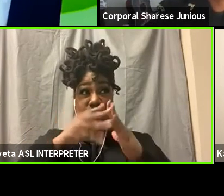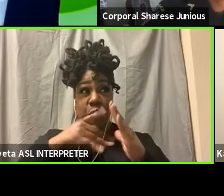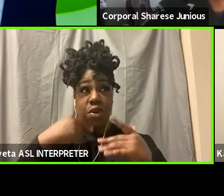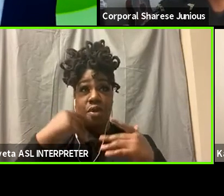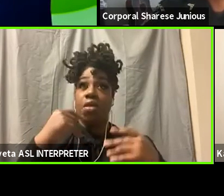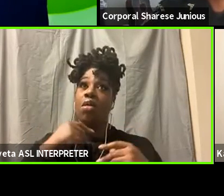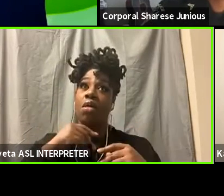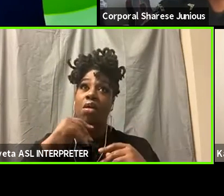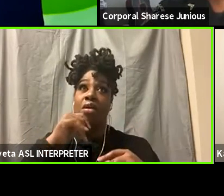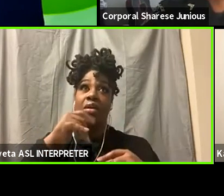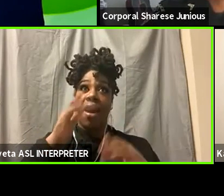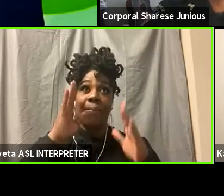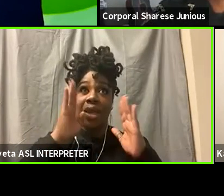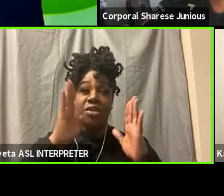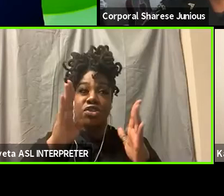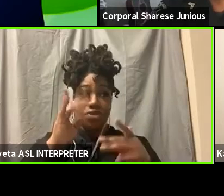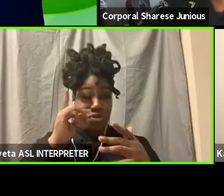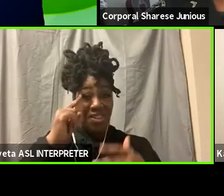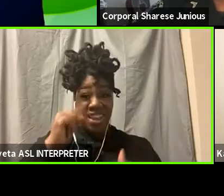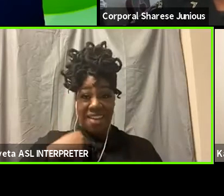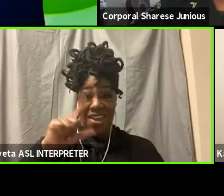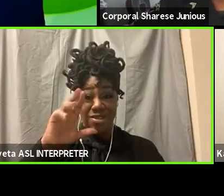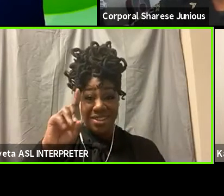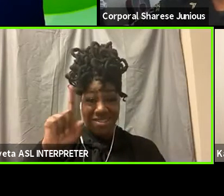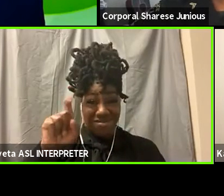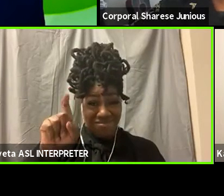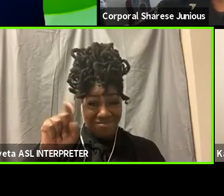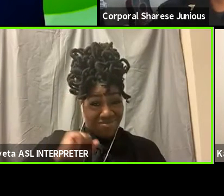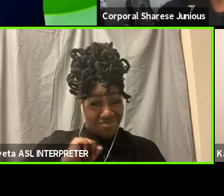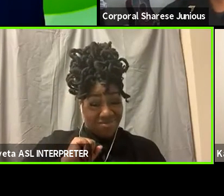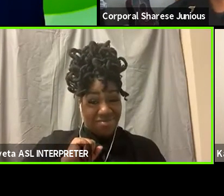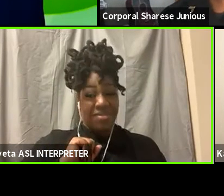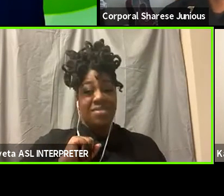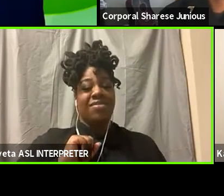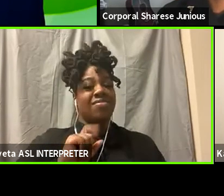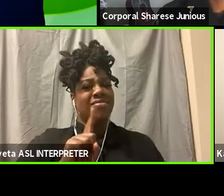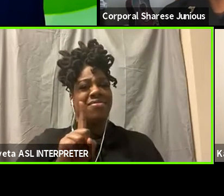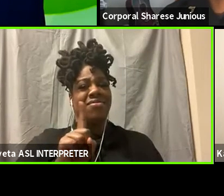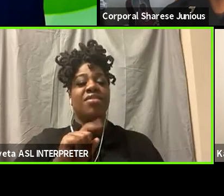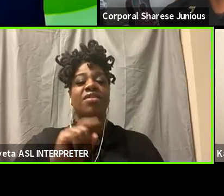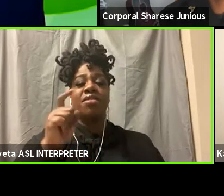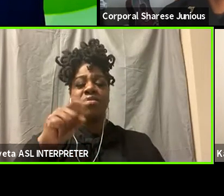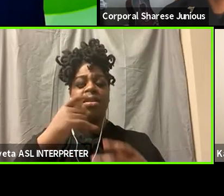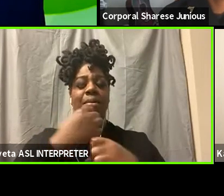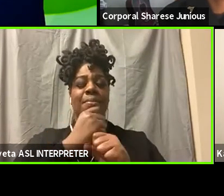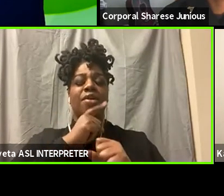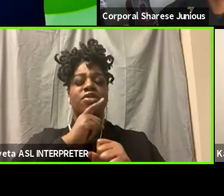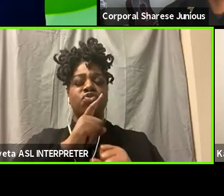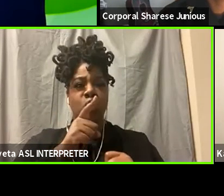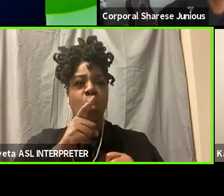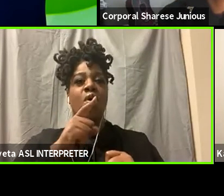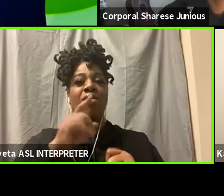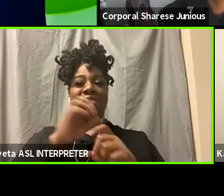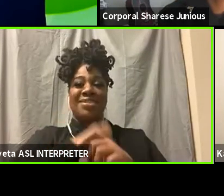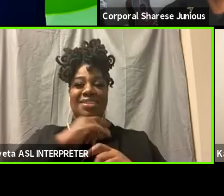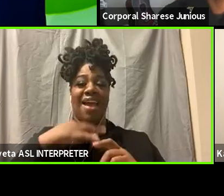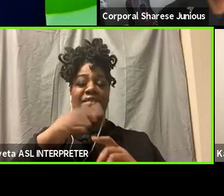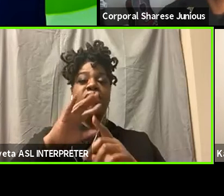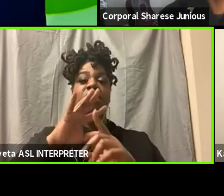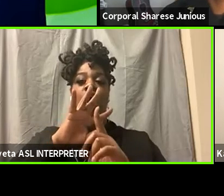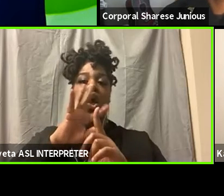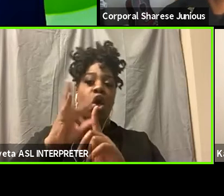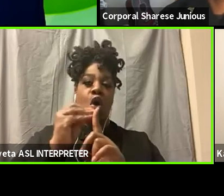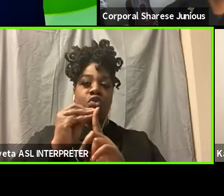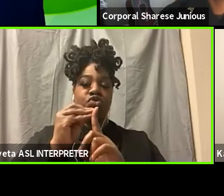we really need to make sure that our staff are culturally competent as well, that